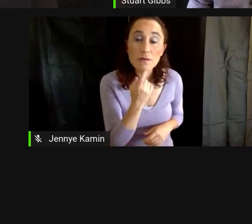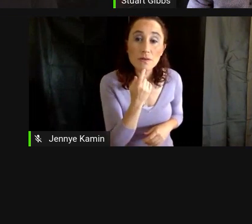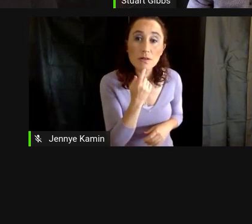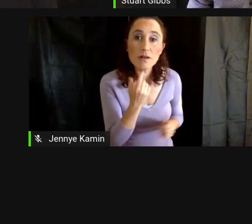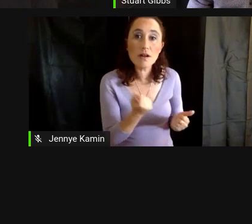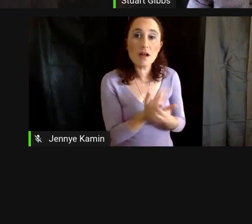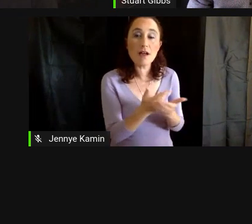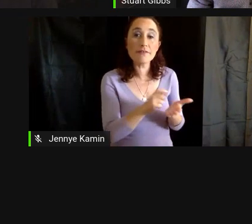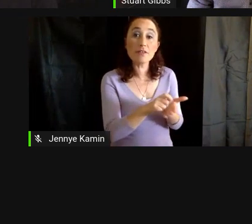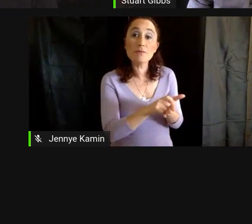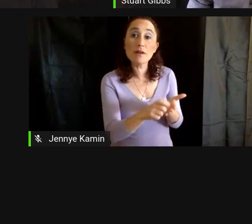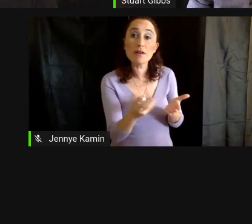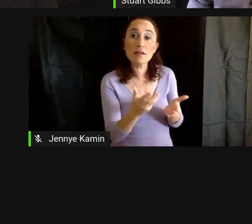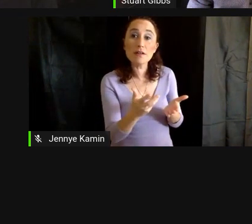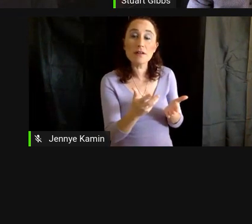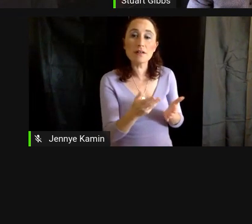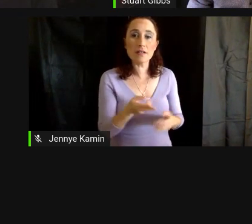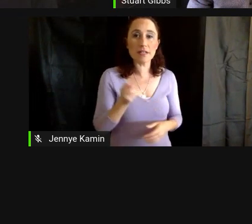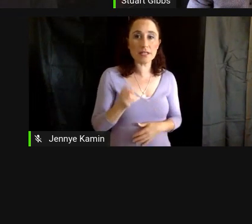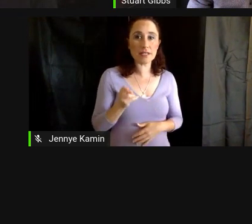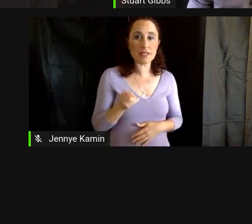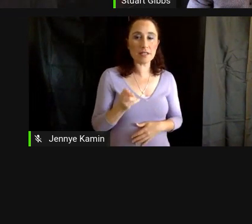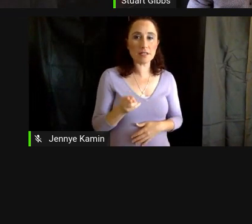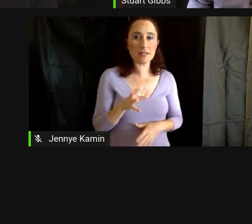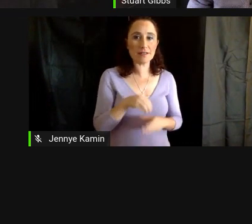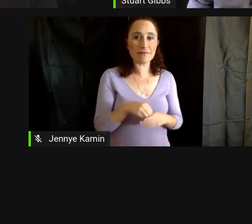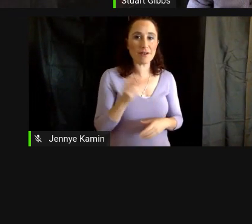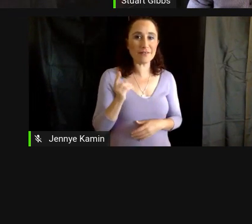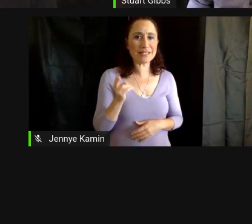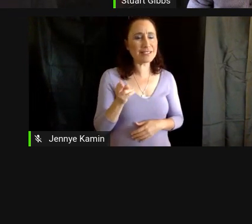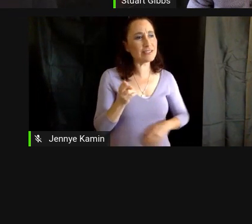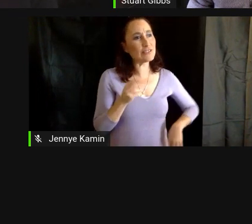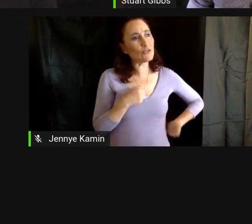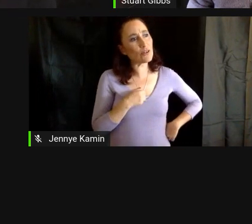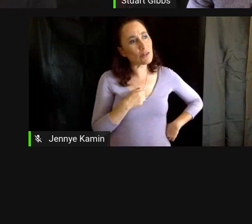is everything you write what? Historical like that or no?